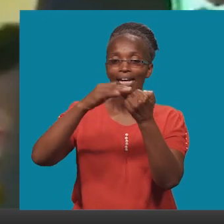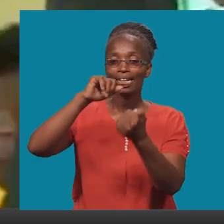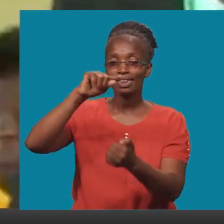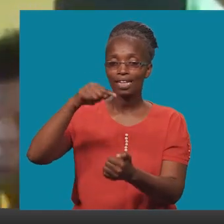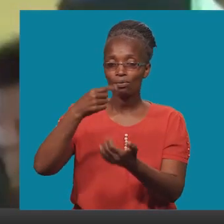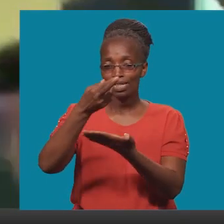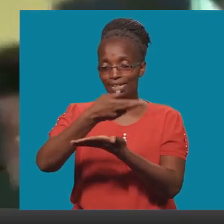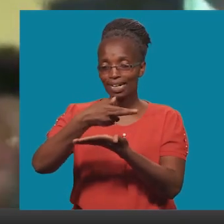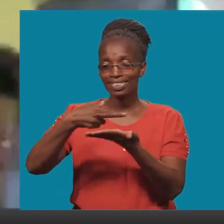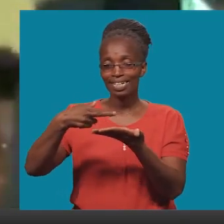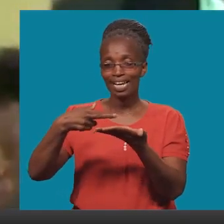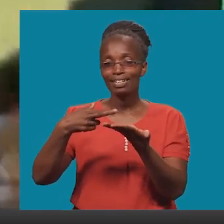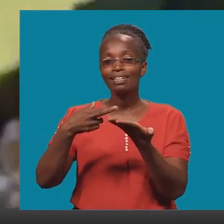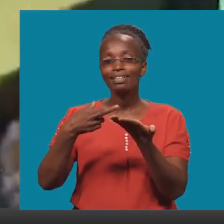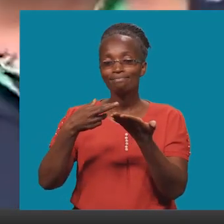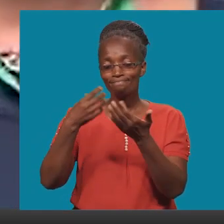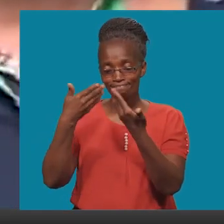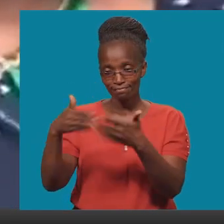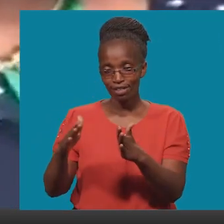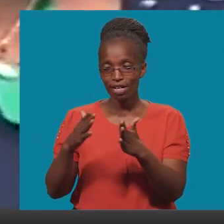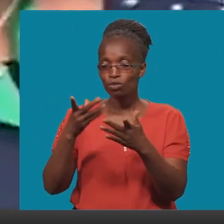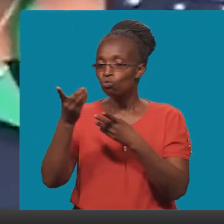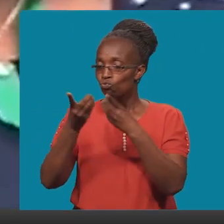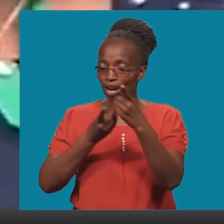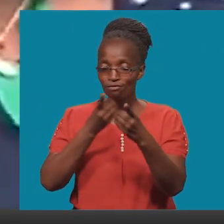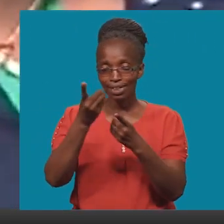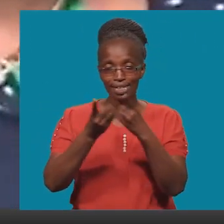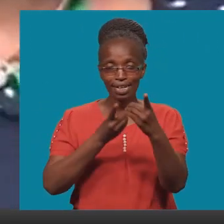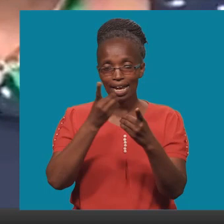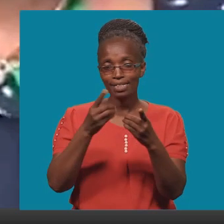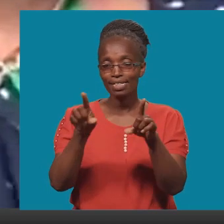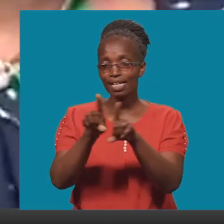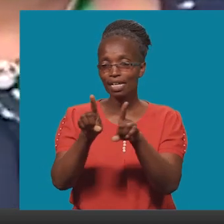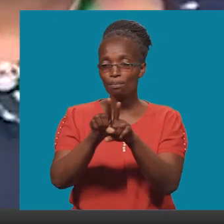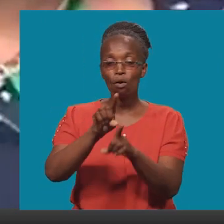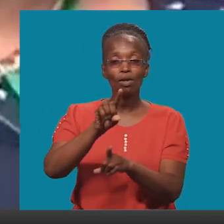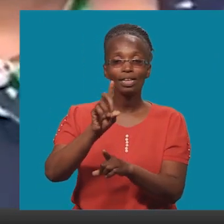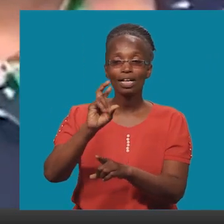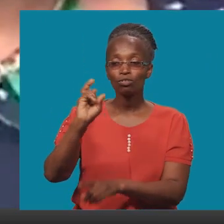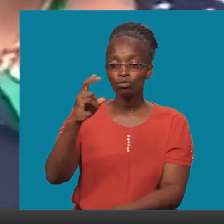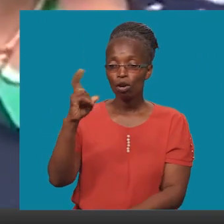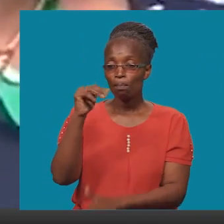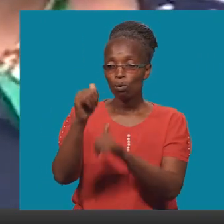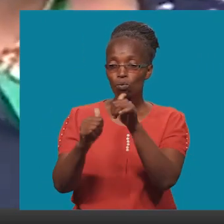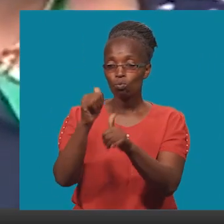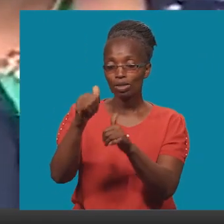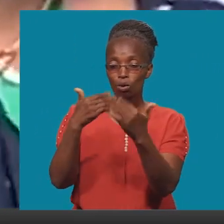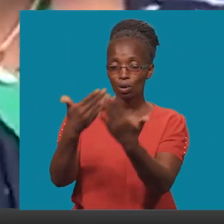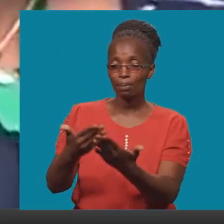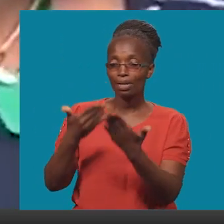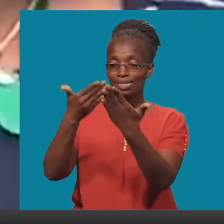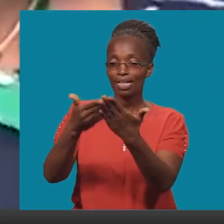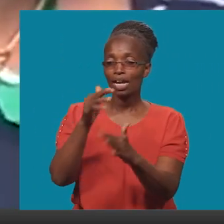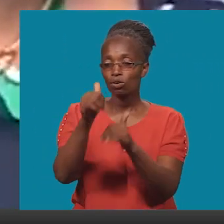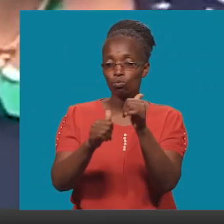zaidi ya 1800 imepotea. We have discussed with them even on the matter that we raised